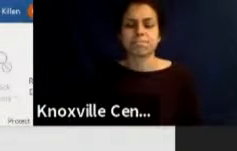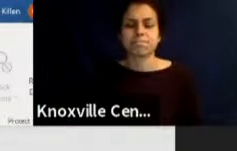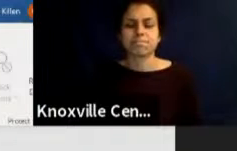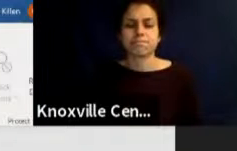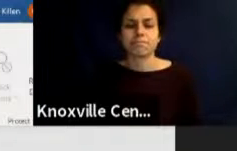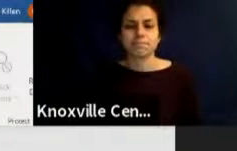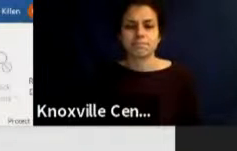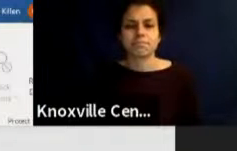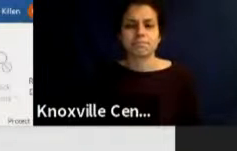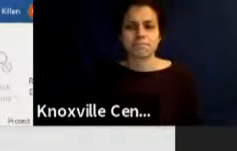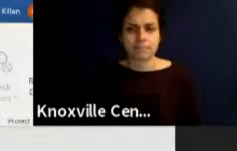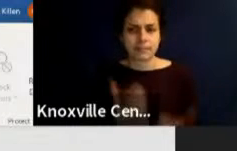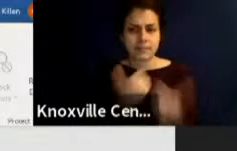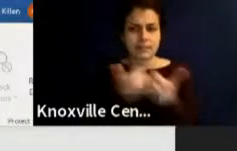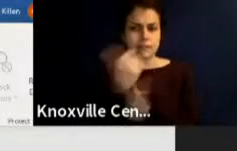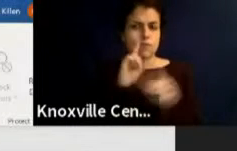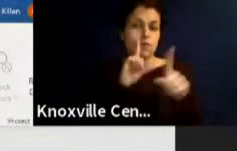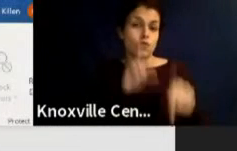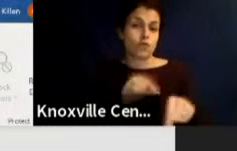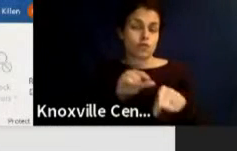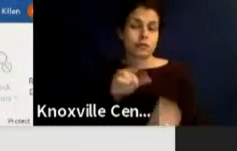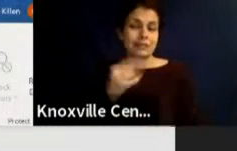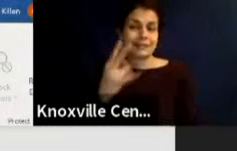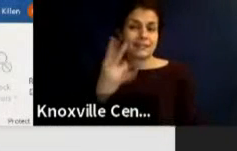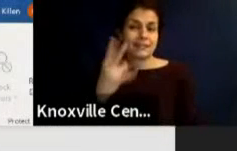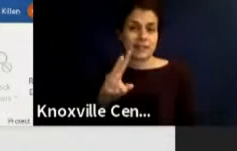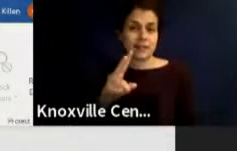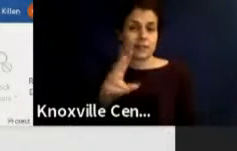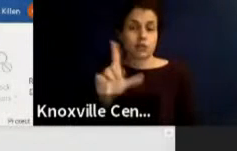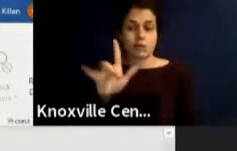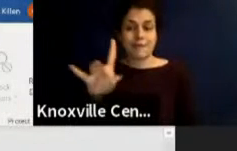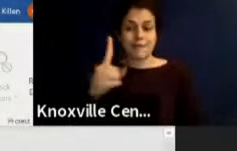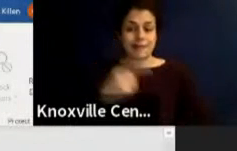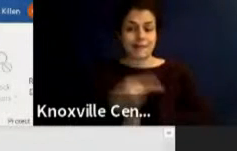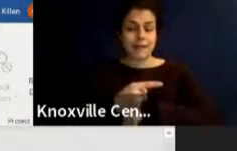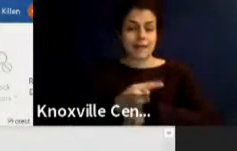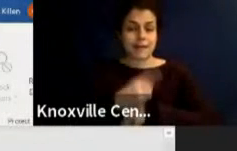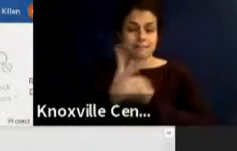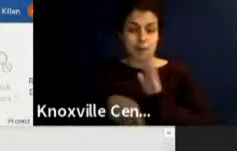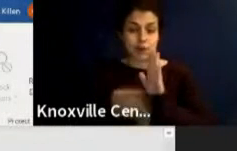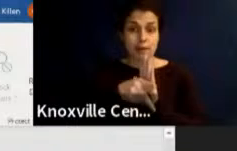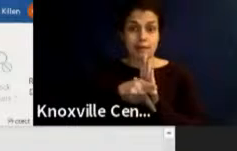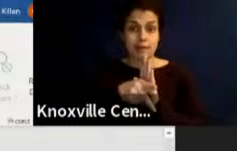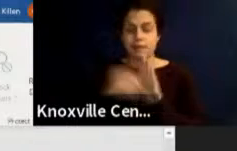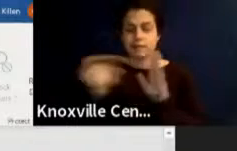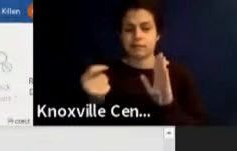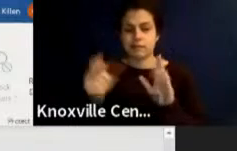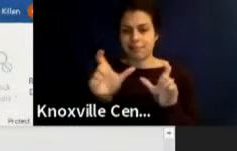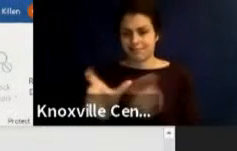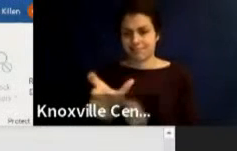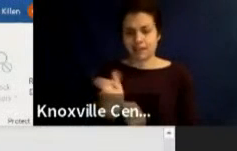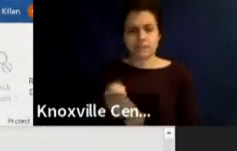area from Executive Order 17 for a 28-day period. Take that piece out